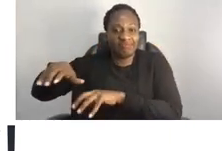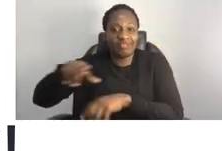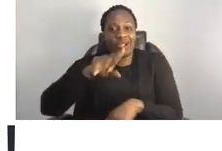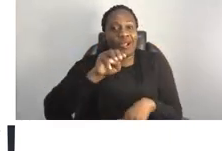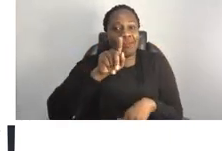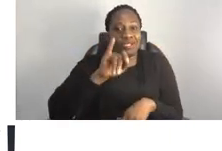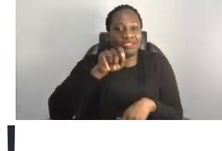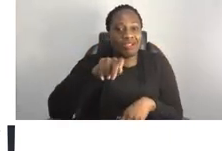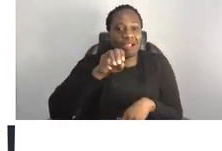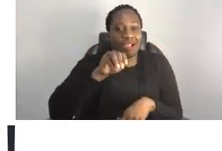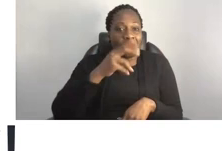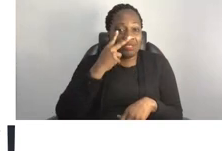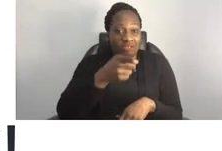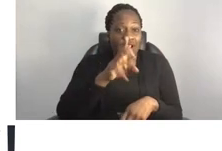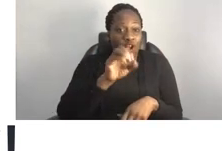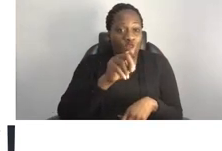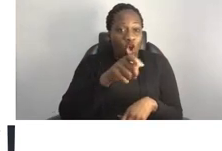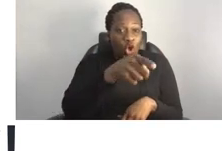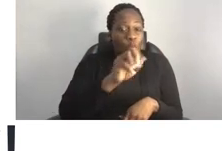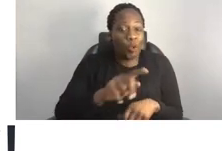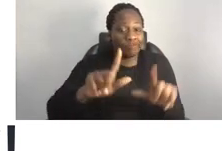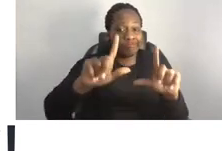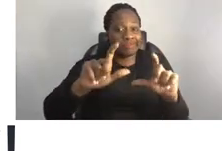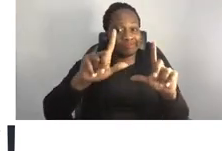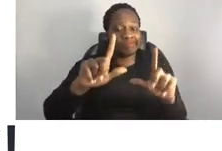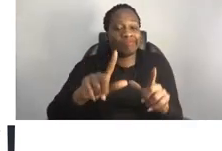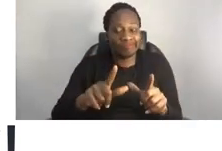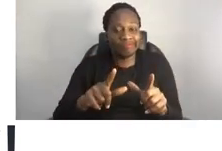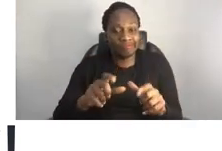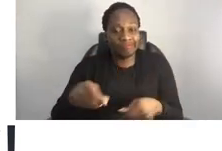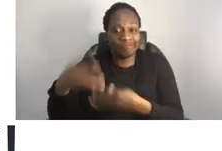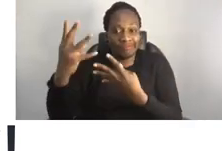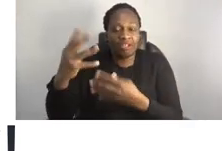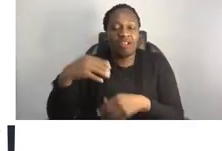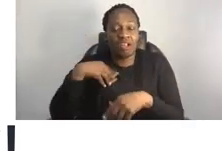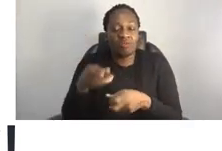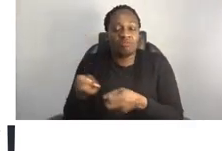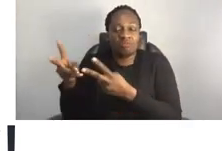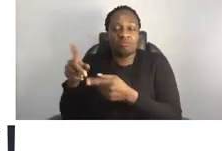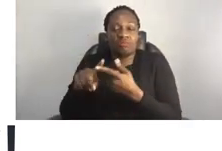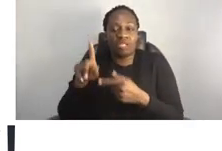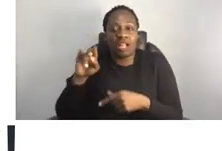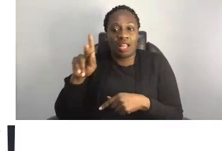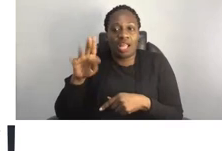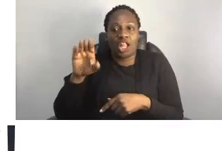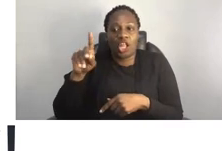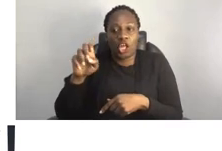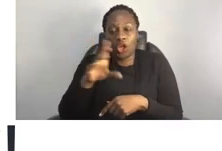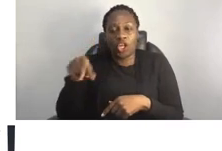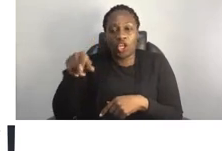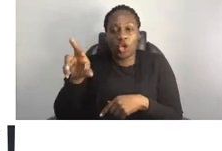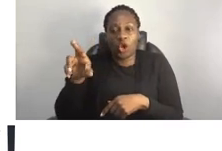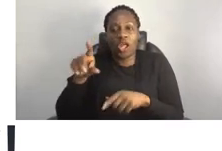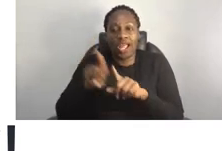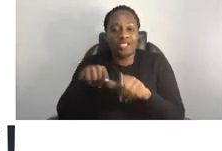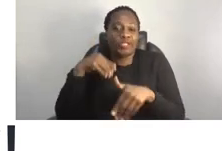and enter the code that's on the screen or scan the QR code. And I'll continue to add the link and pull up the code and QR code as